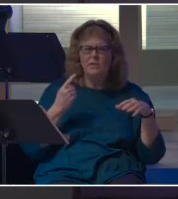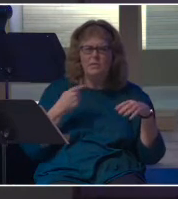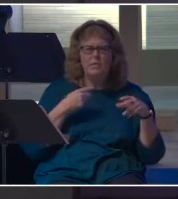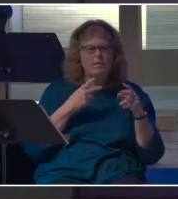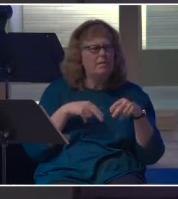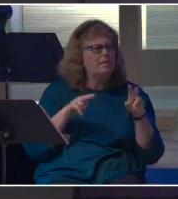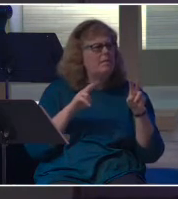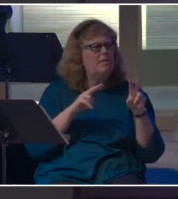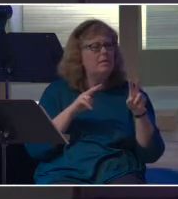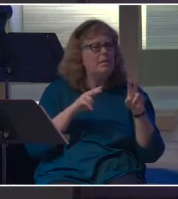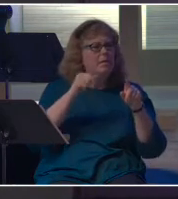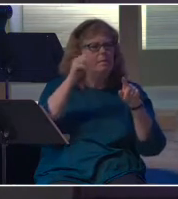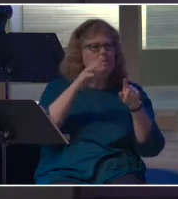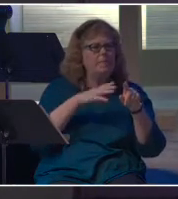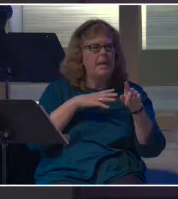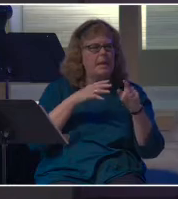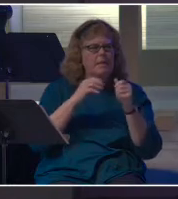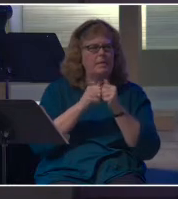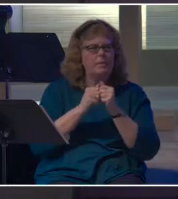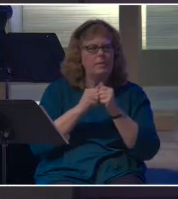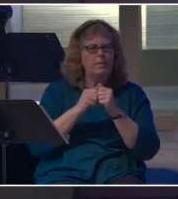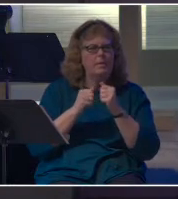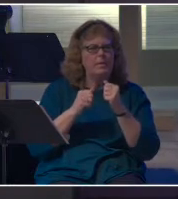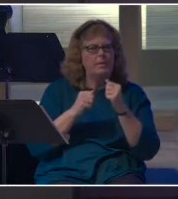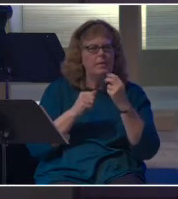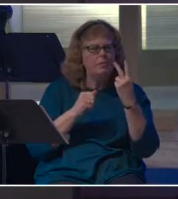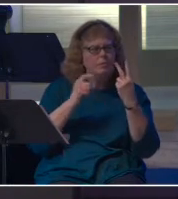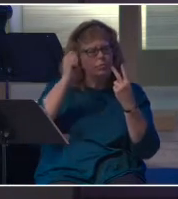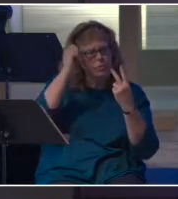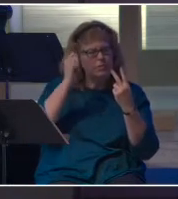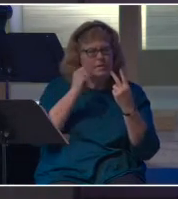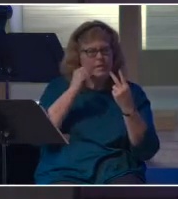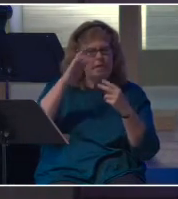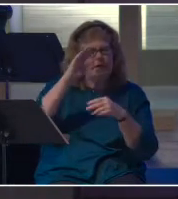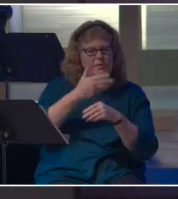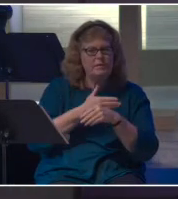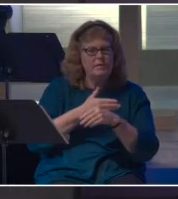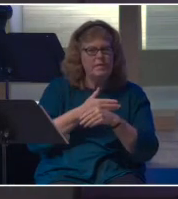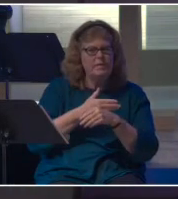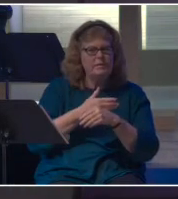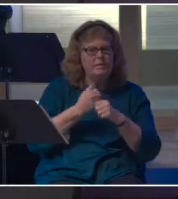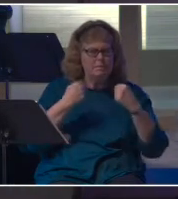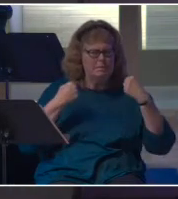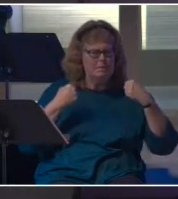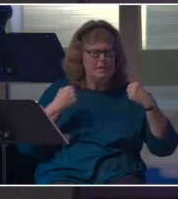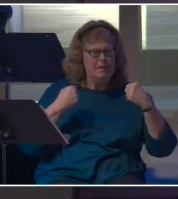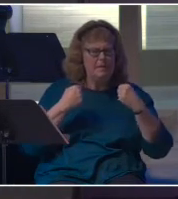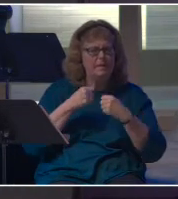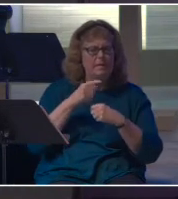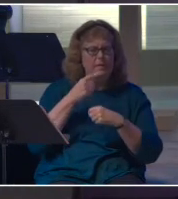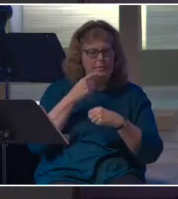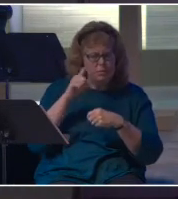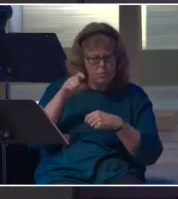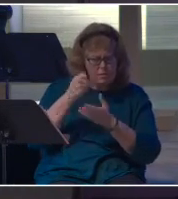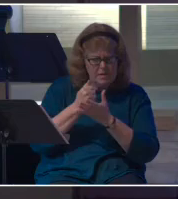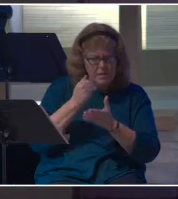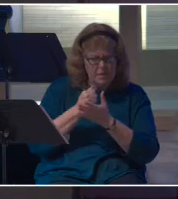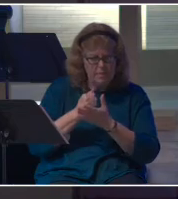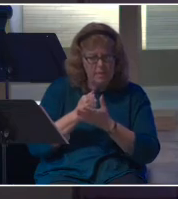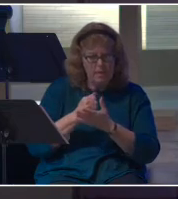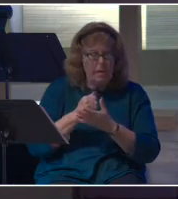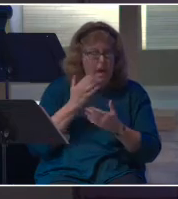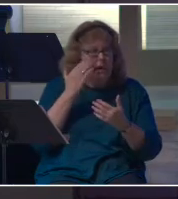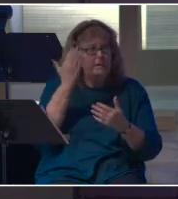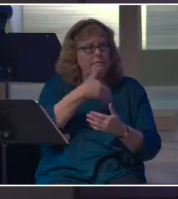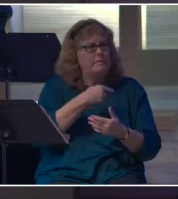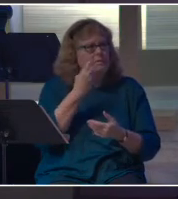looked up, and it was a gentleman with his two teenage sons who had muscles. And they said, "Do you need help?" I didn't even know they were